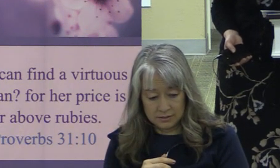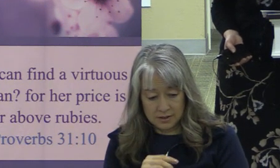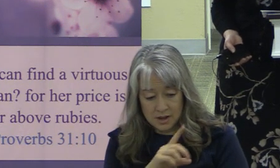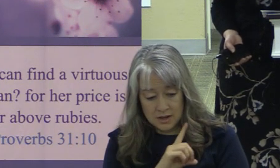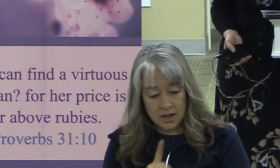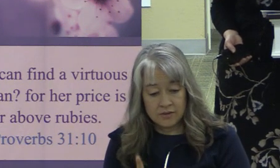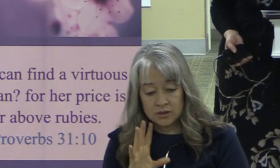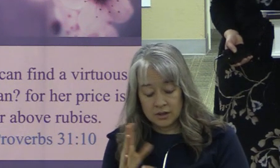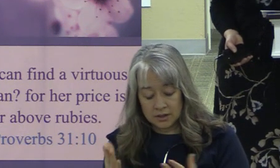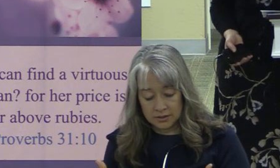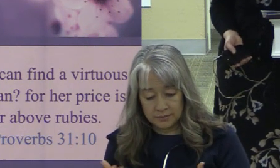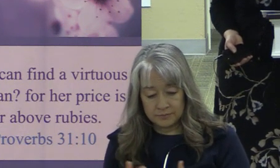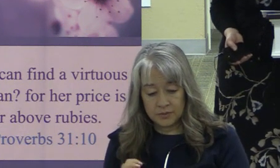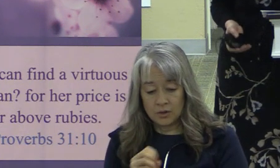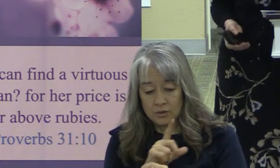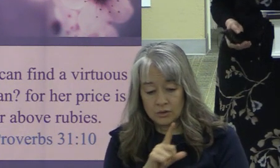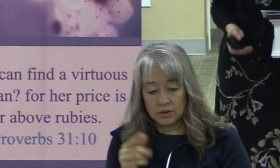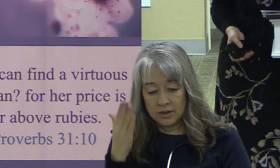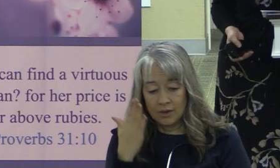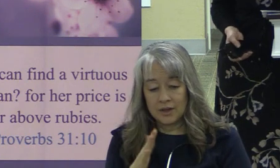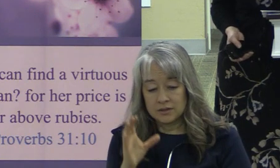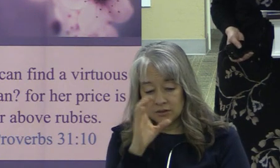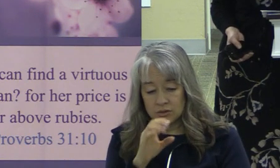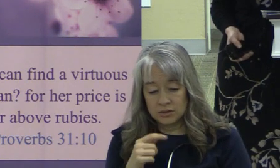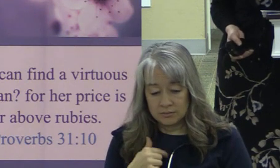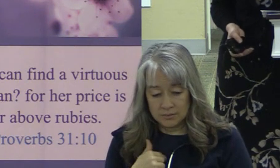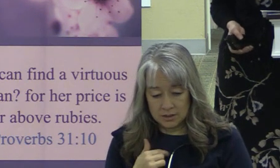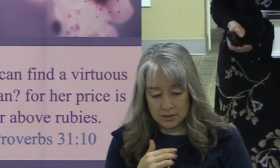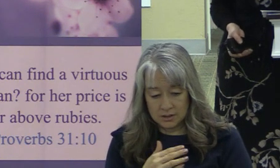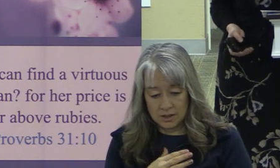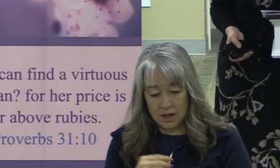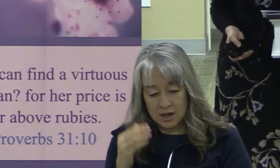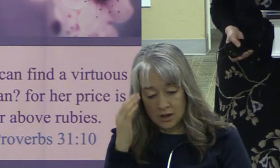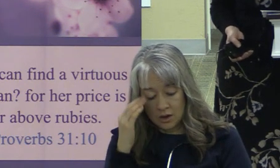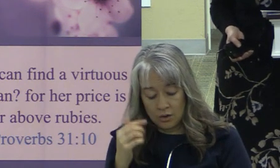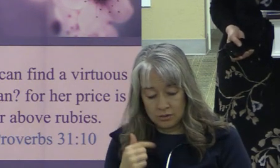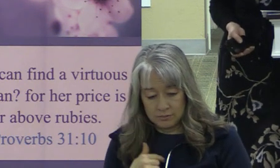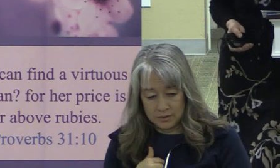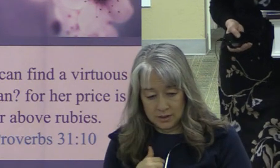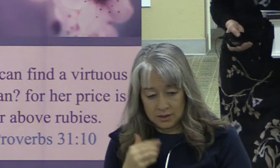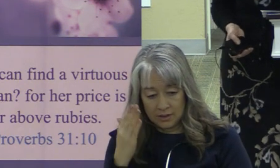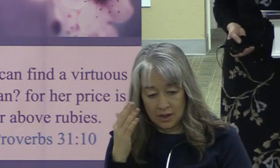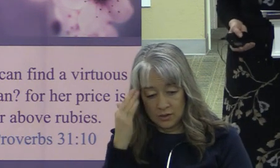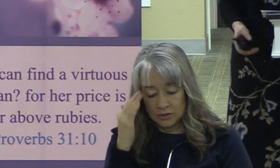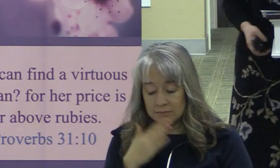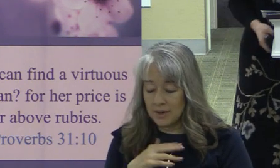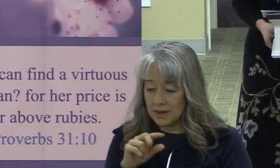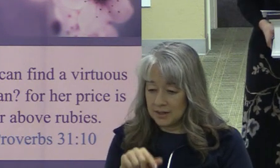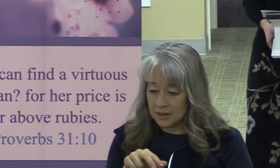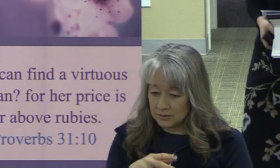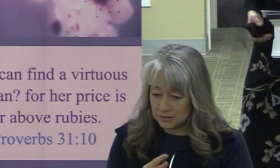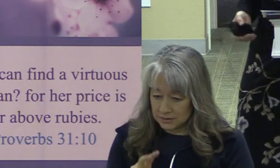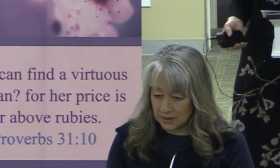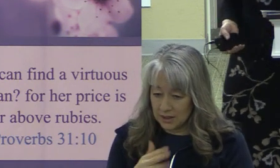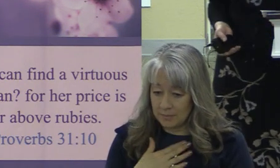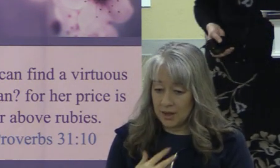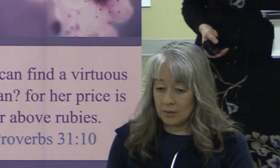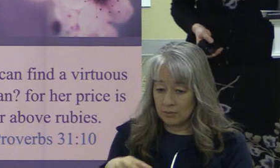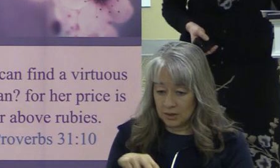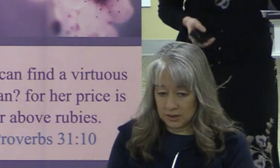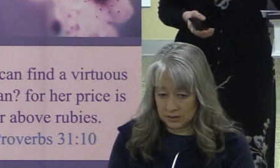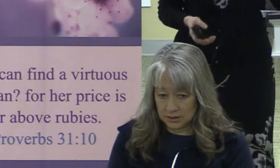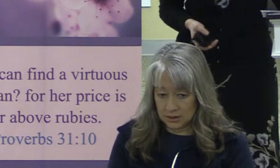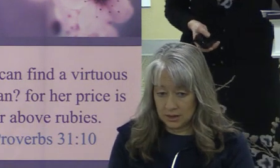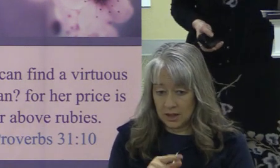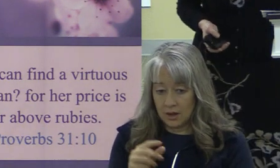David was talking here, O Lord, thou hast searched me and known me. Thou knowest my downsitting and mine